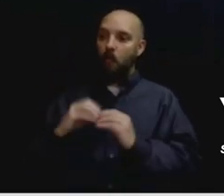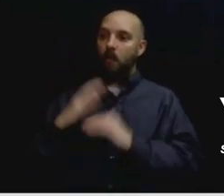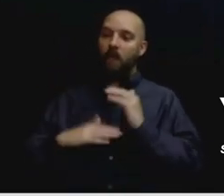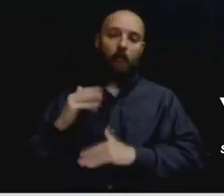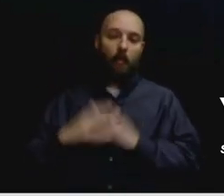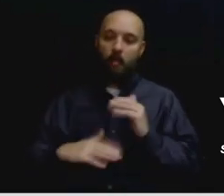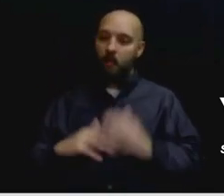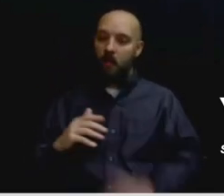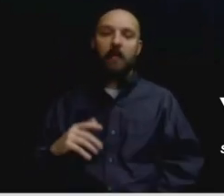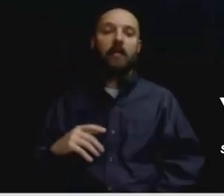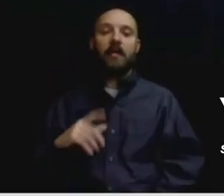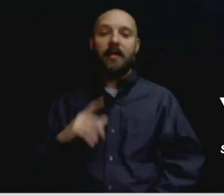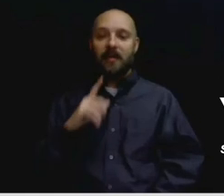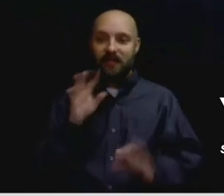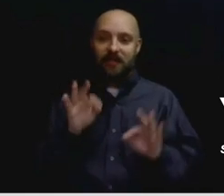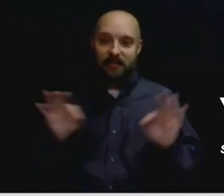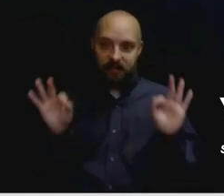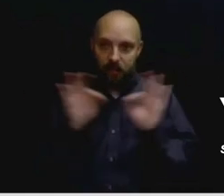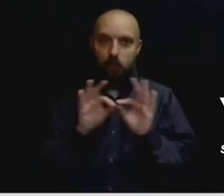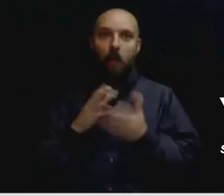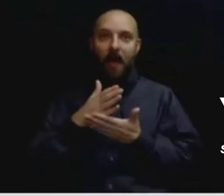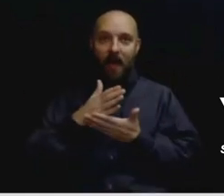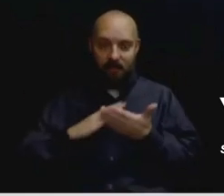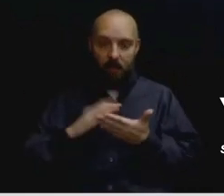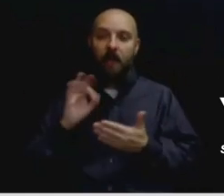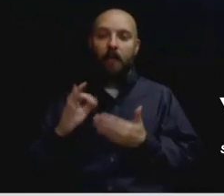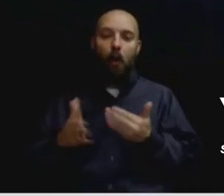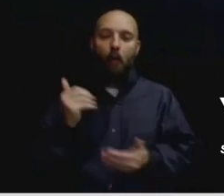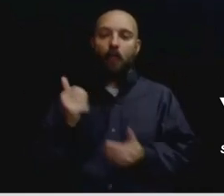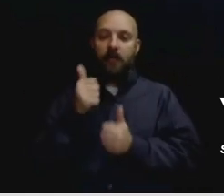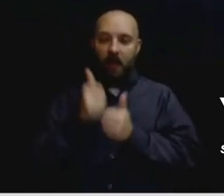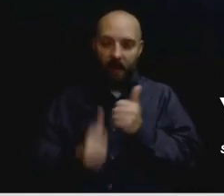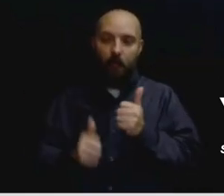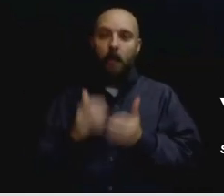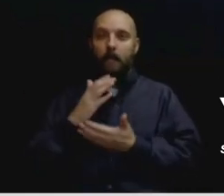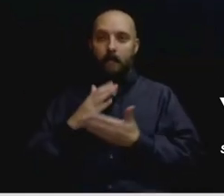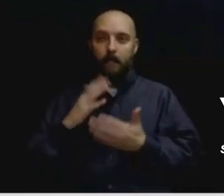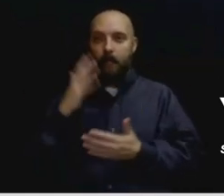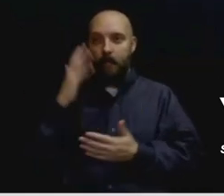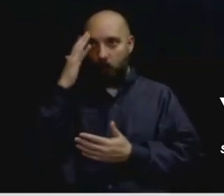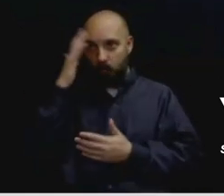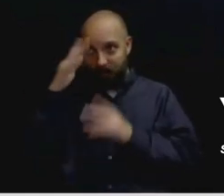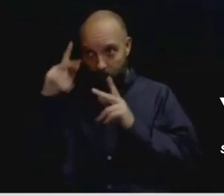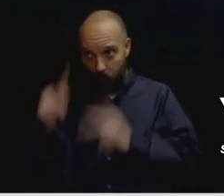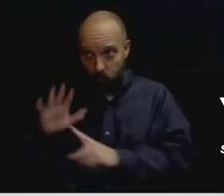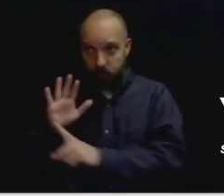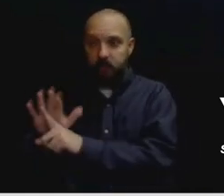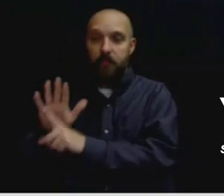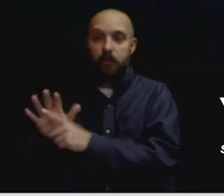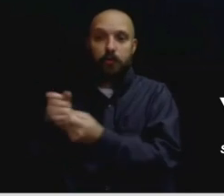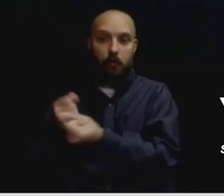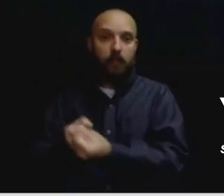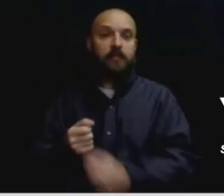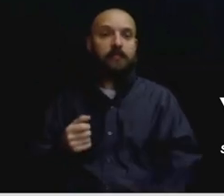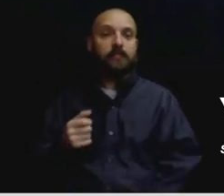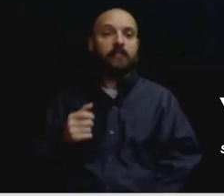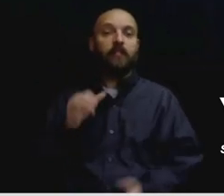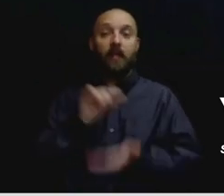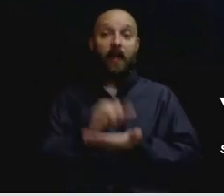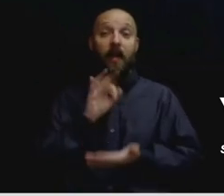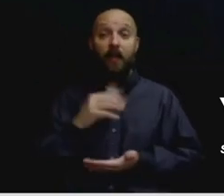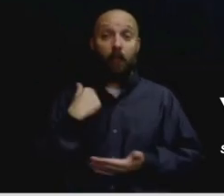an essential aspect of almost every single autistic person's supports, that if we want